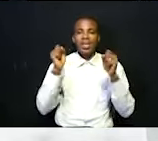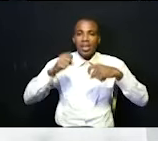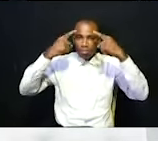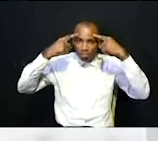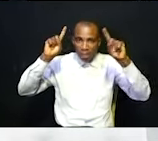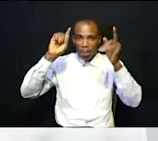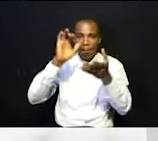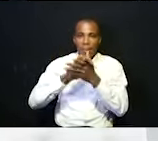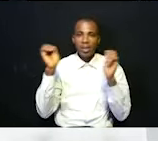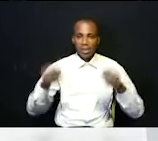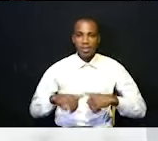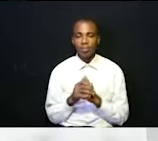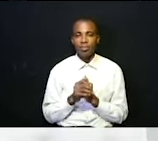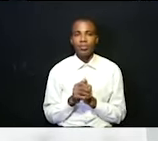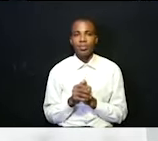partners.